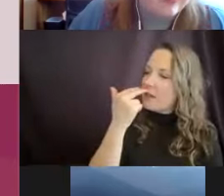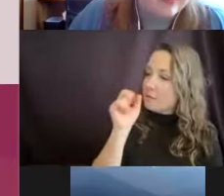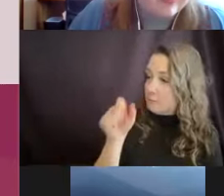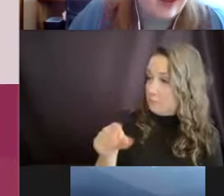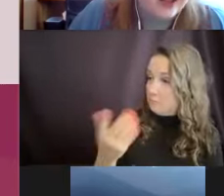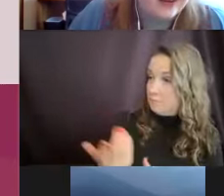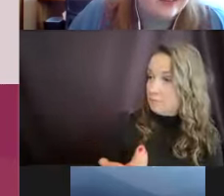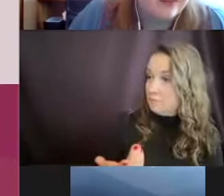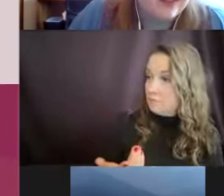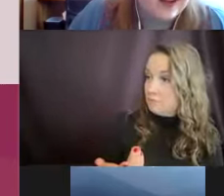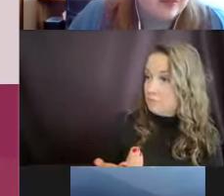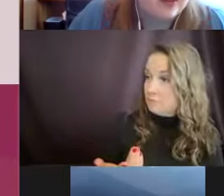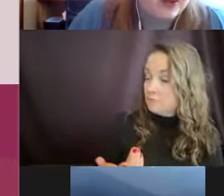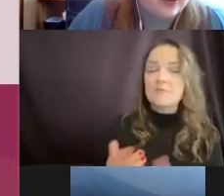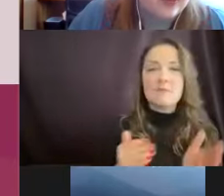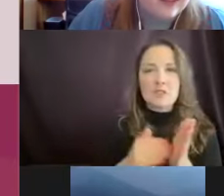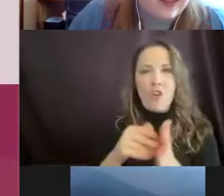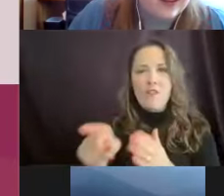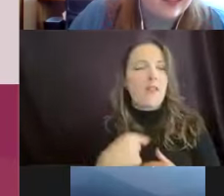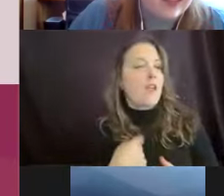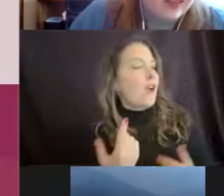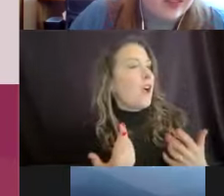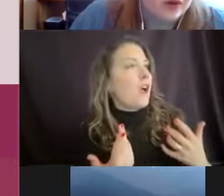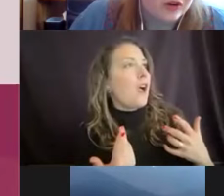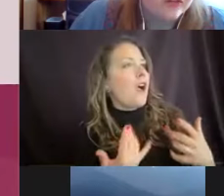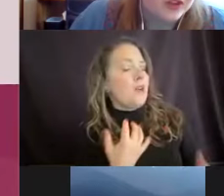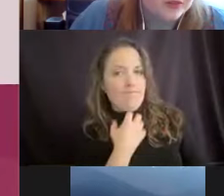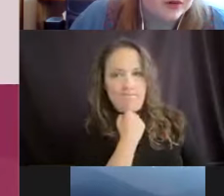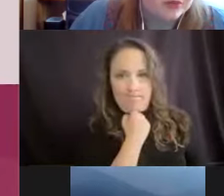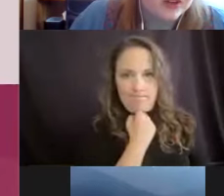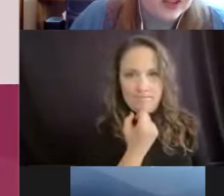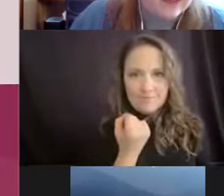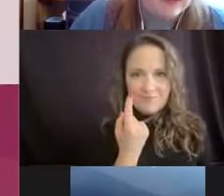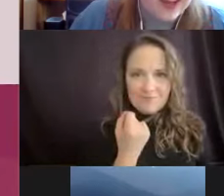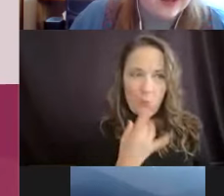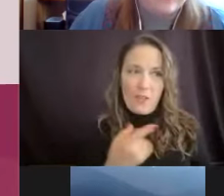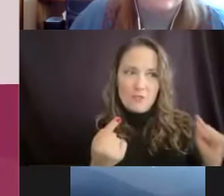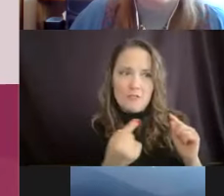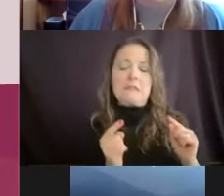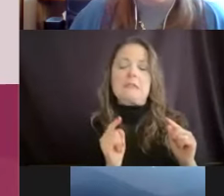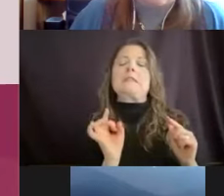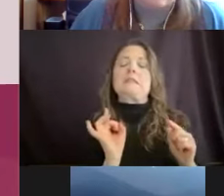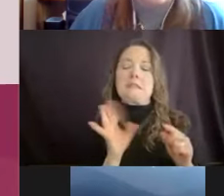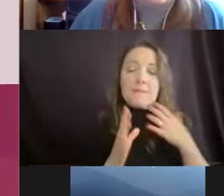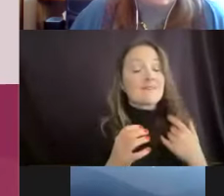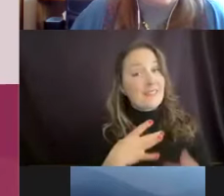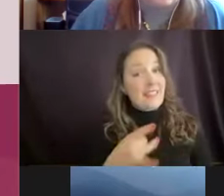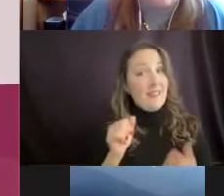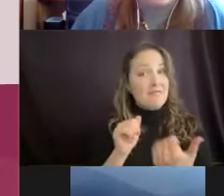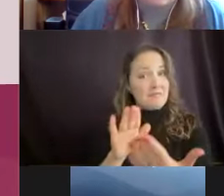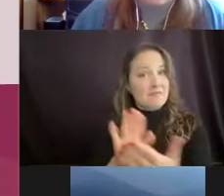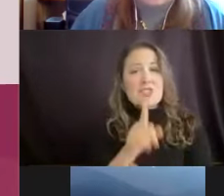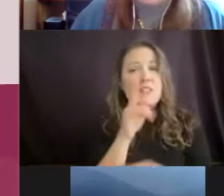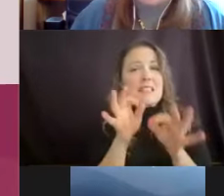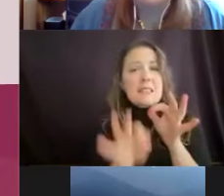because a lot of times that helps them understand that it's hurtful and inappropriate. I love that, and that's a really simple,